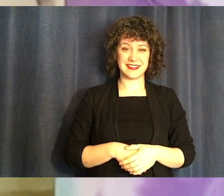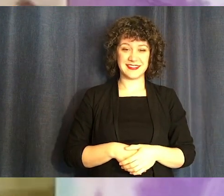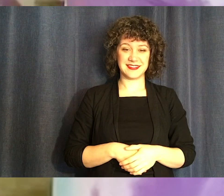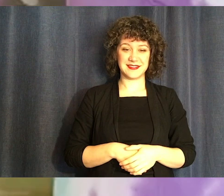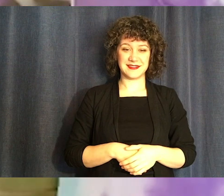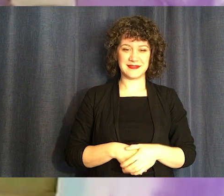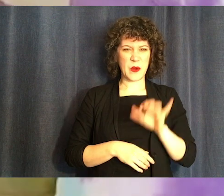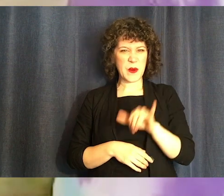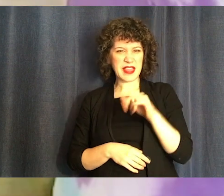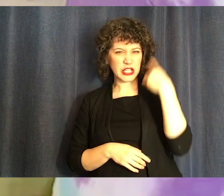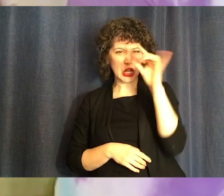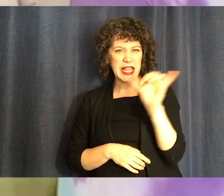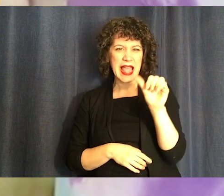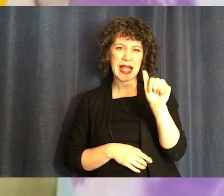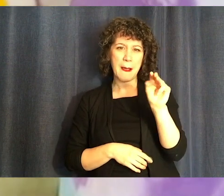That one looks like an amoeba.